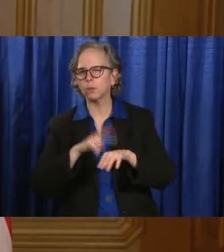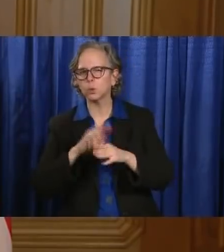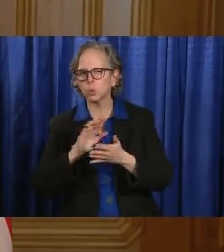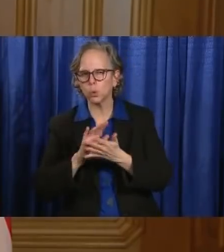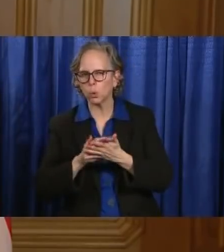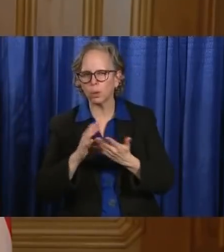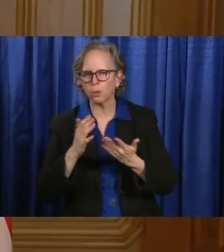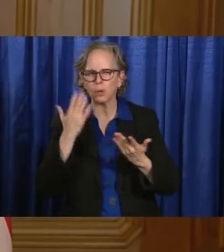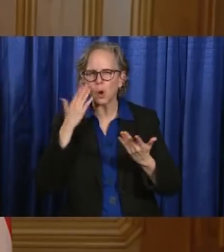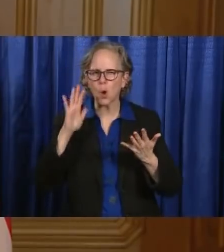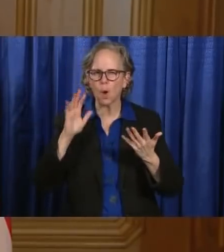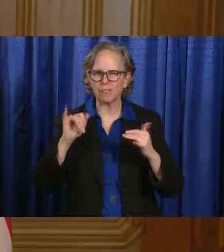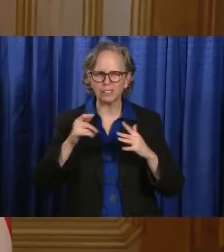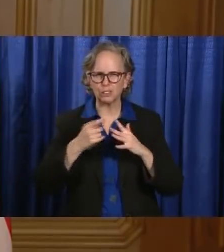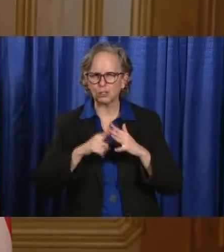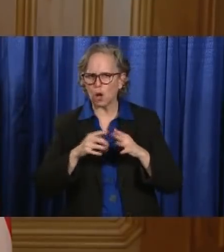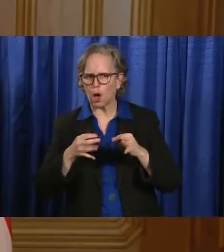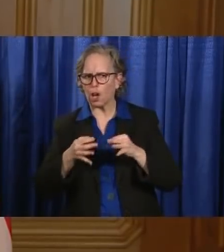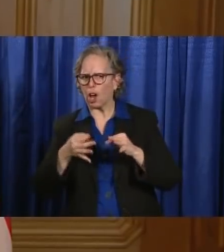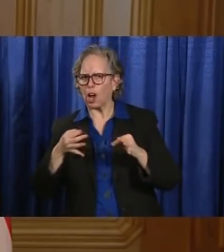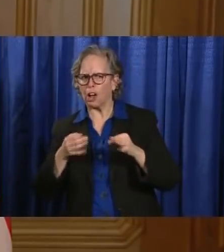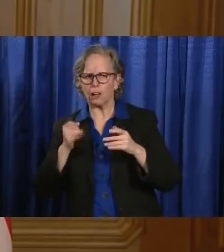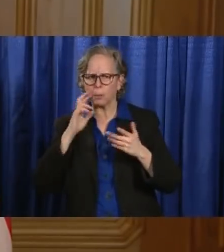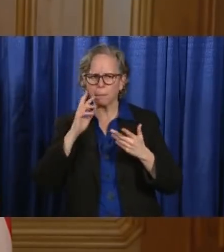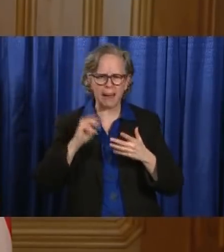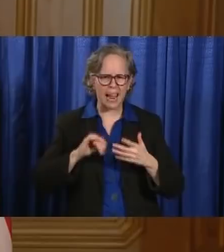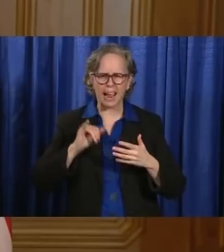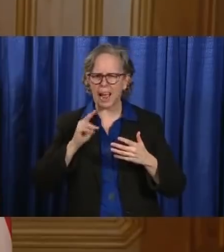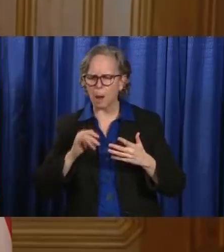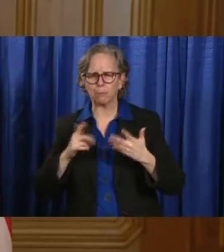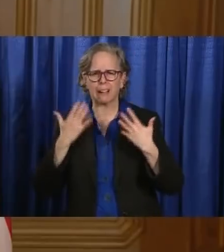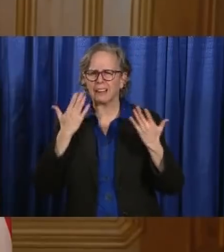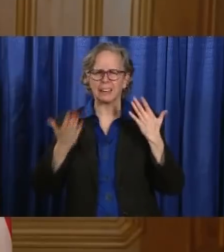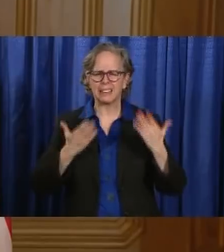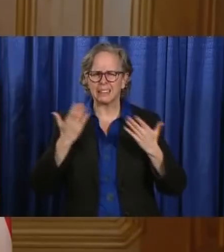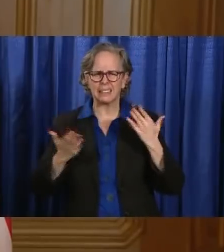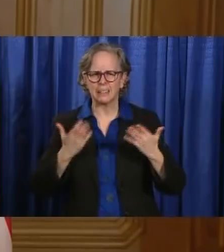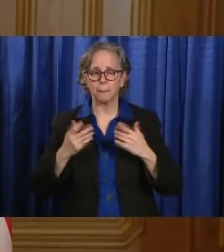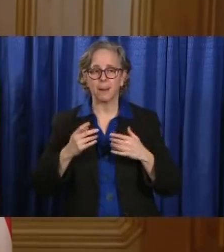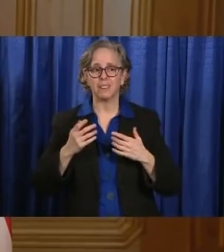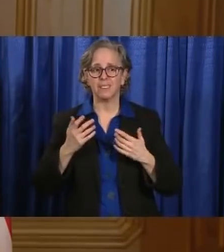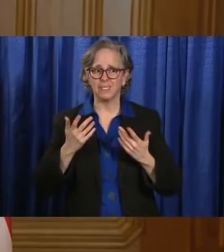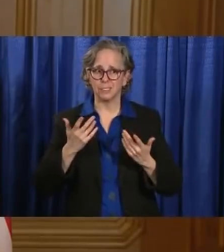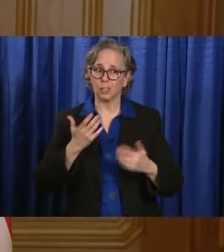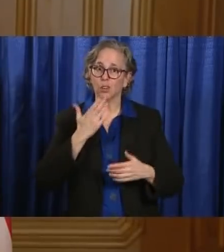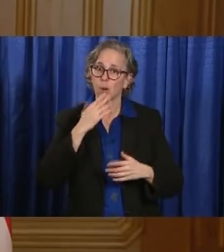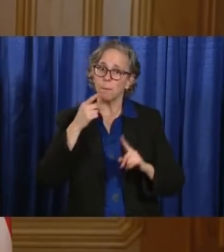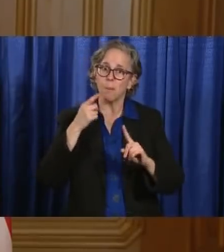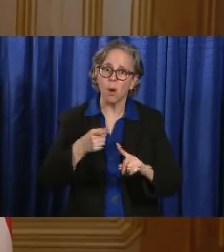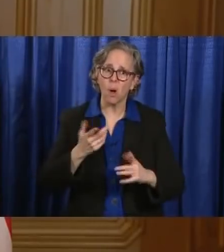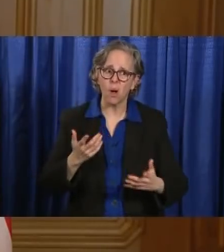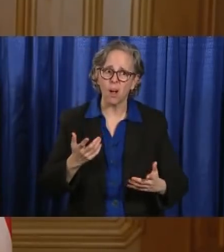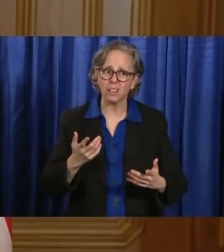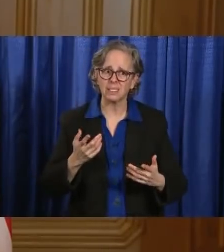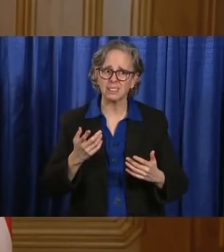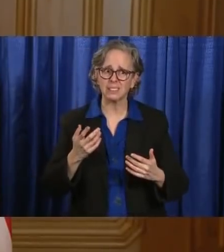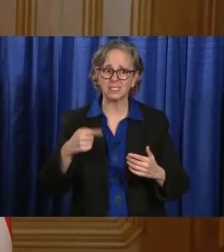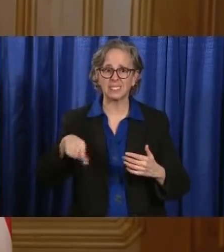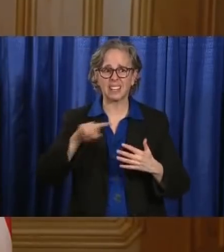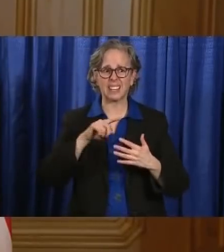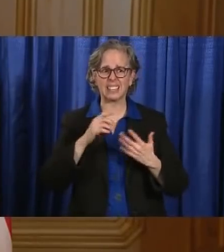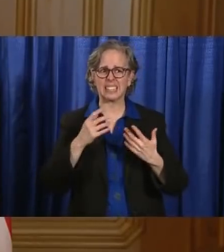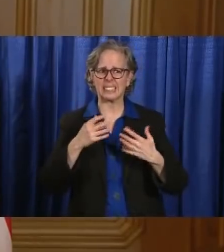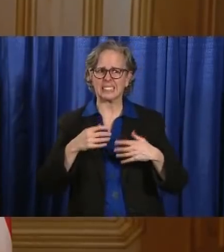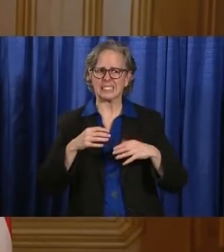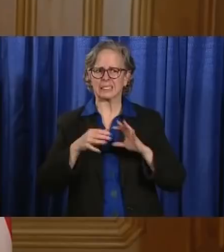those activities would have been taking place in April. Your point is well taken. Some of those traditionally are, when